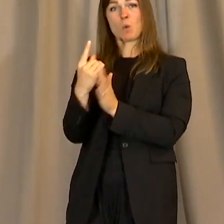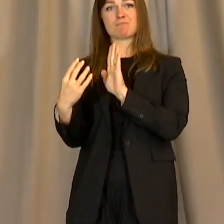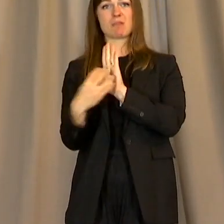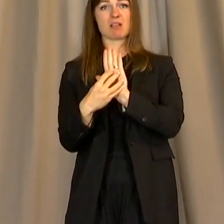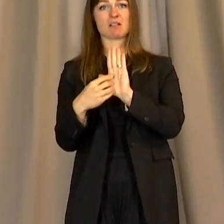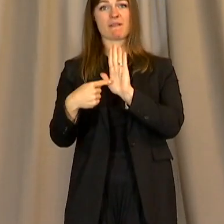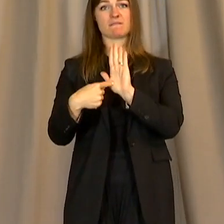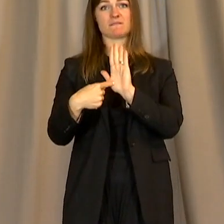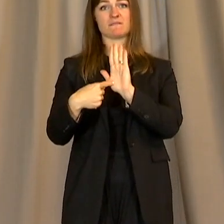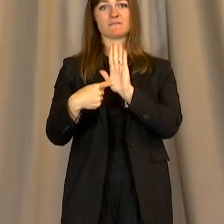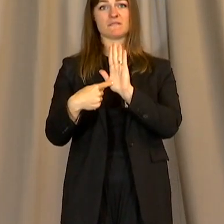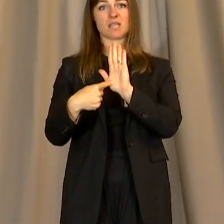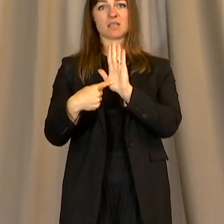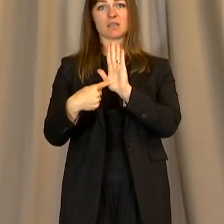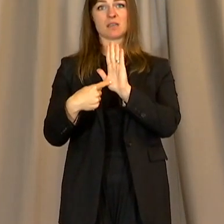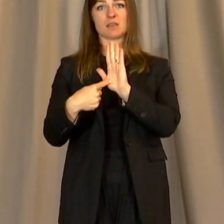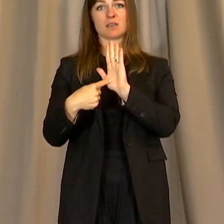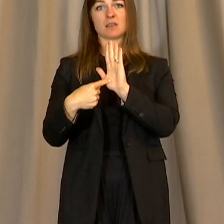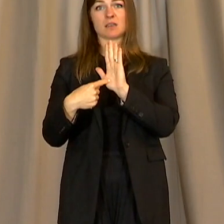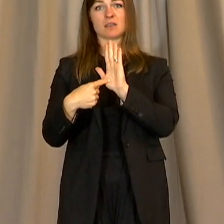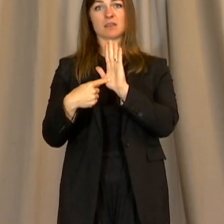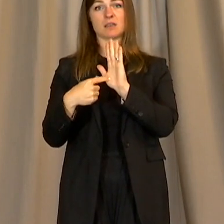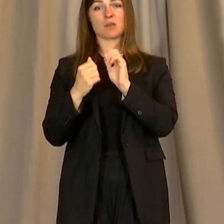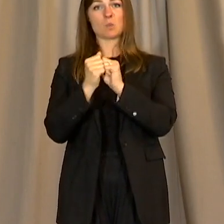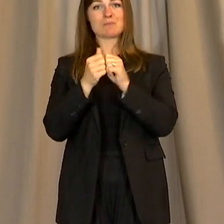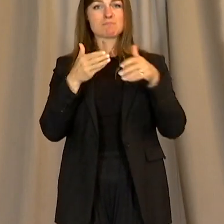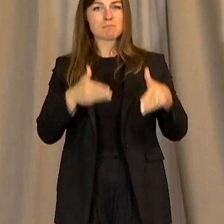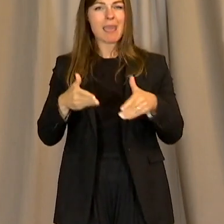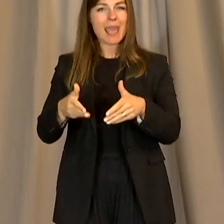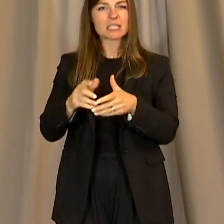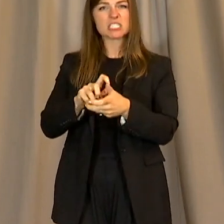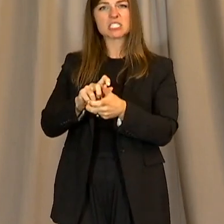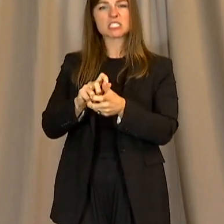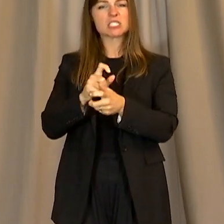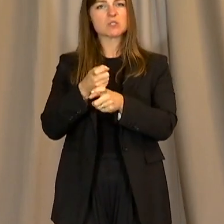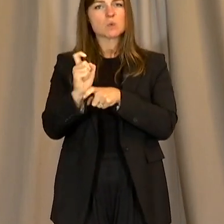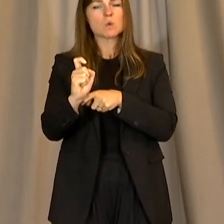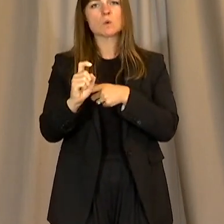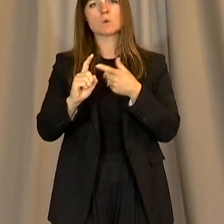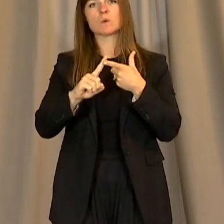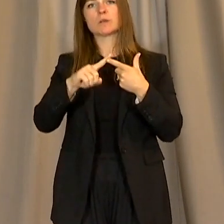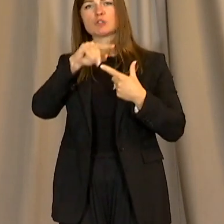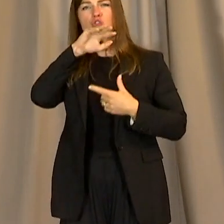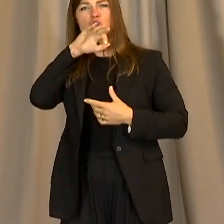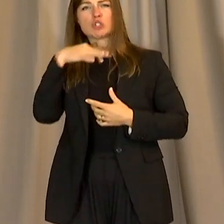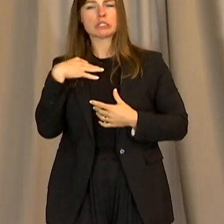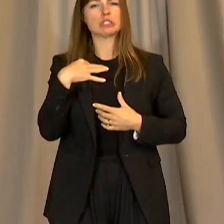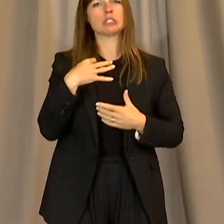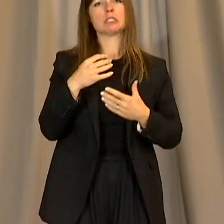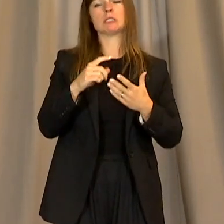with torn pants and dirty shirt and